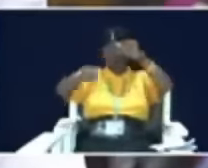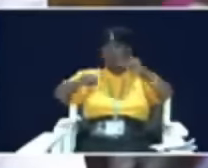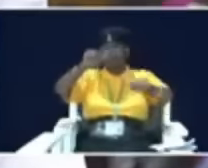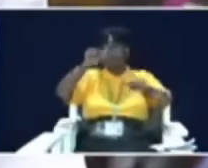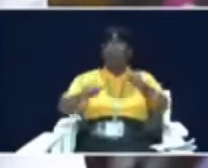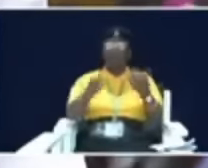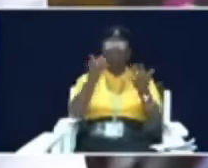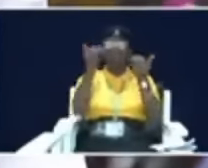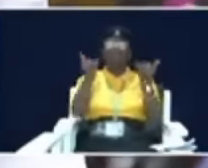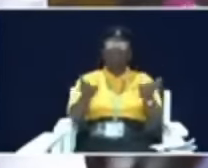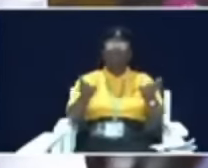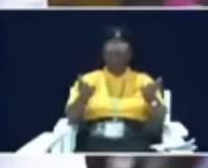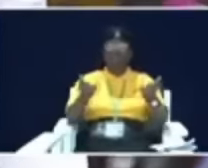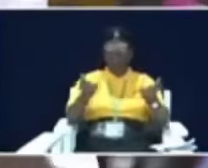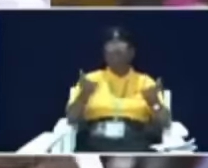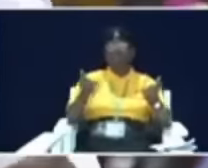Now,